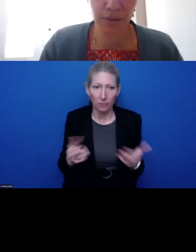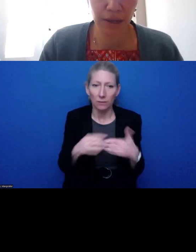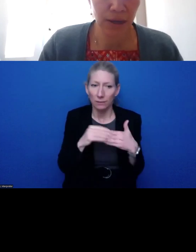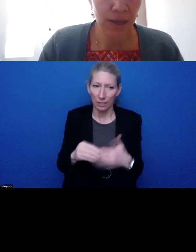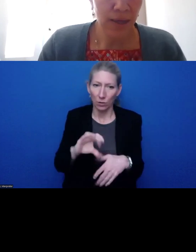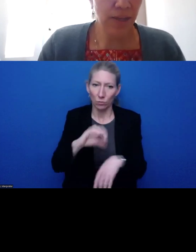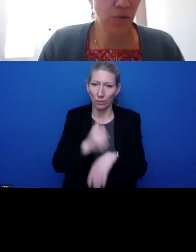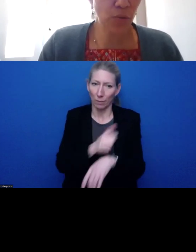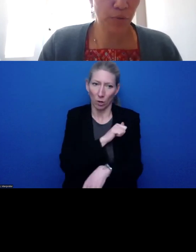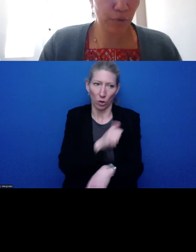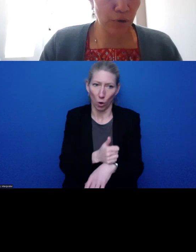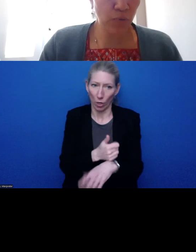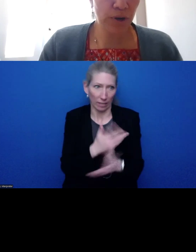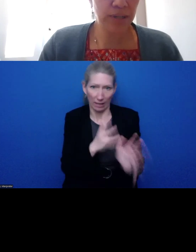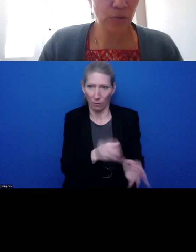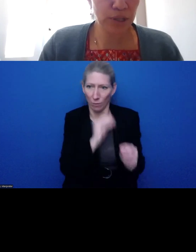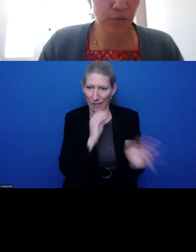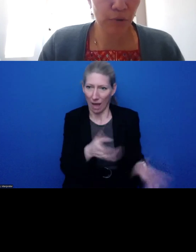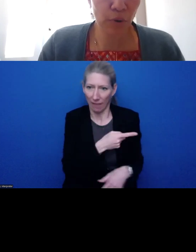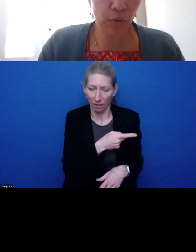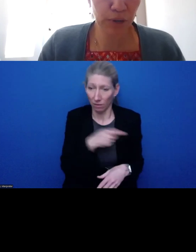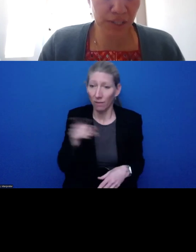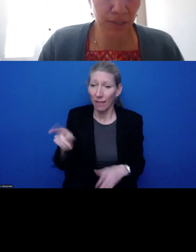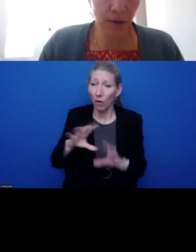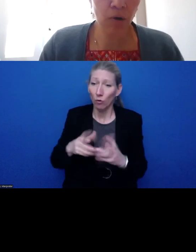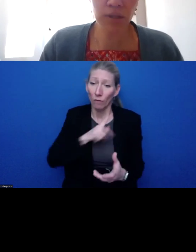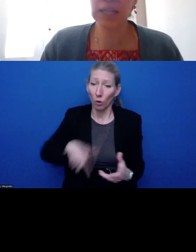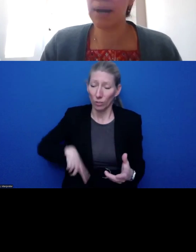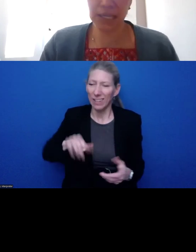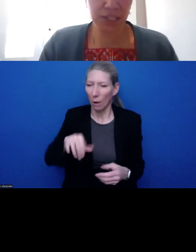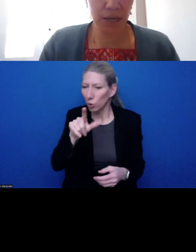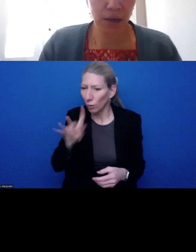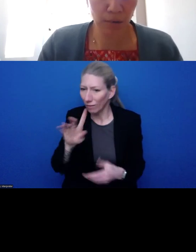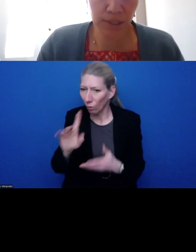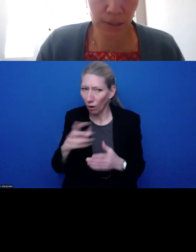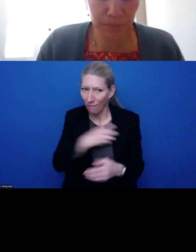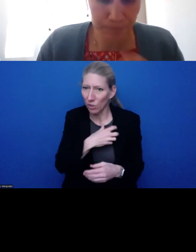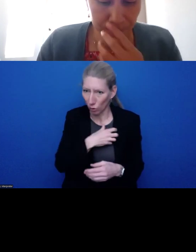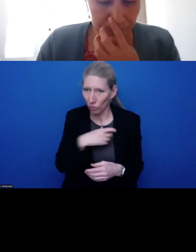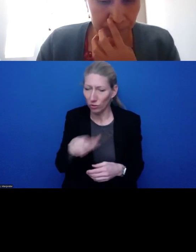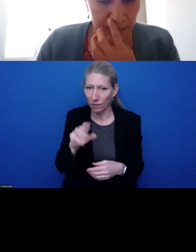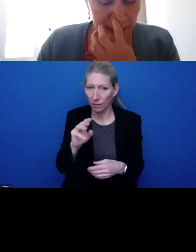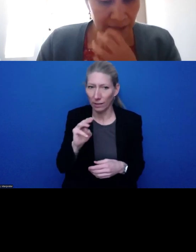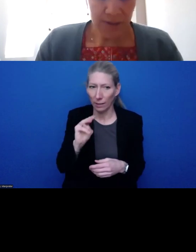with nothing. This group of lords were the 24 officials or the K'iche Council.